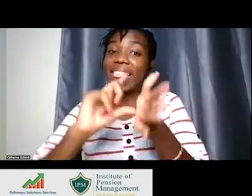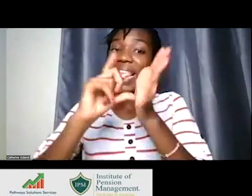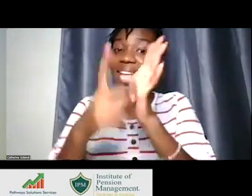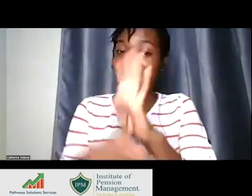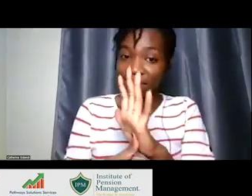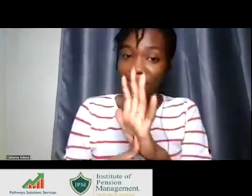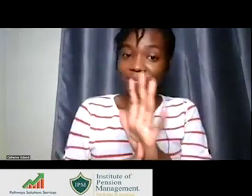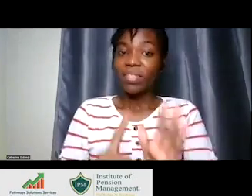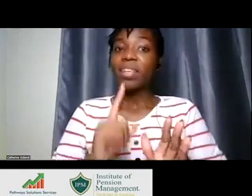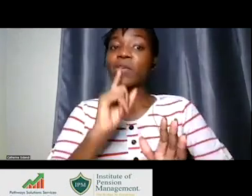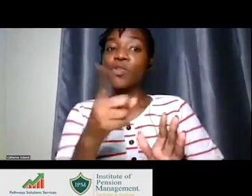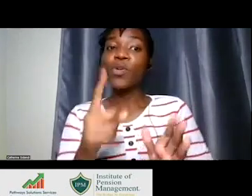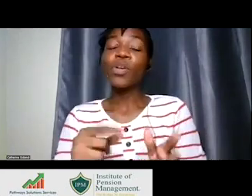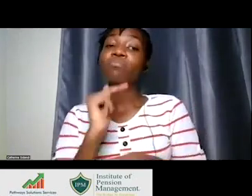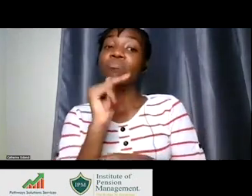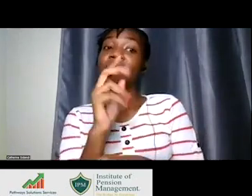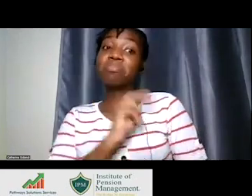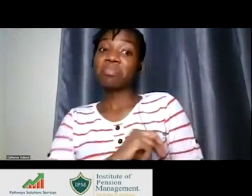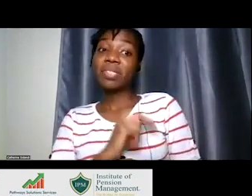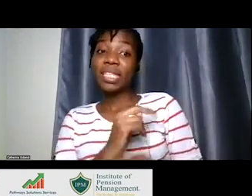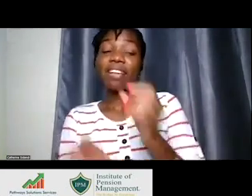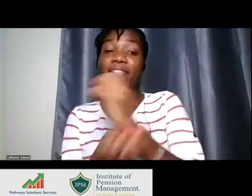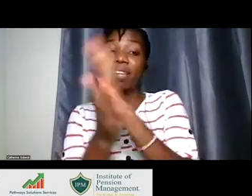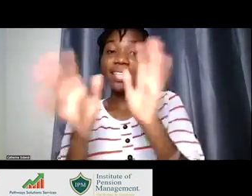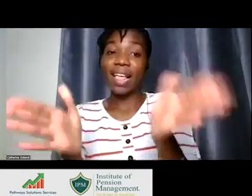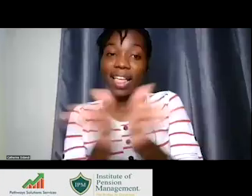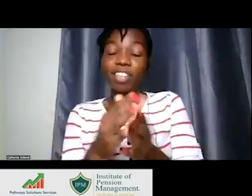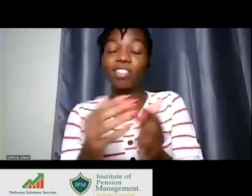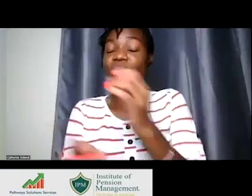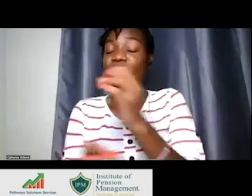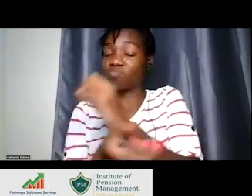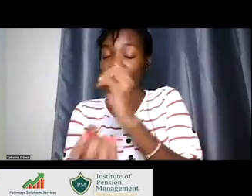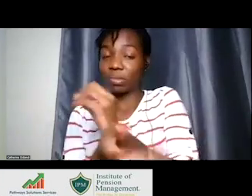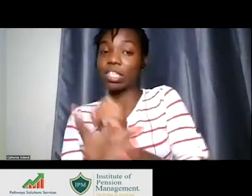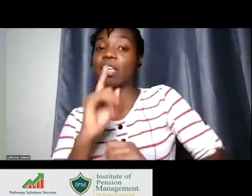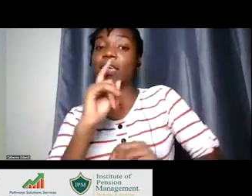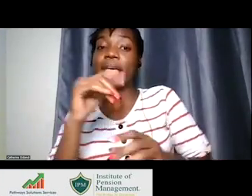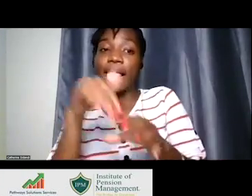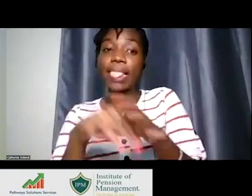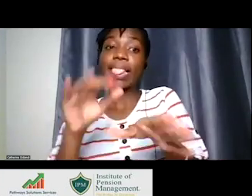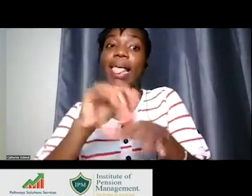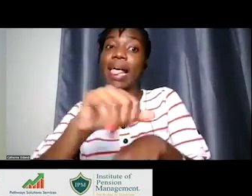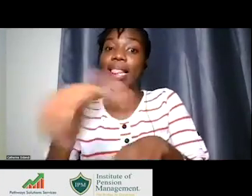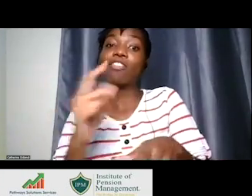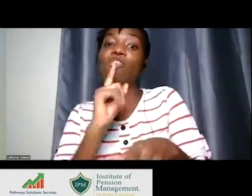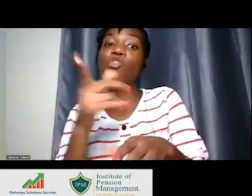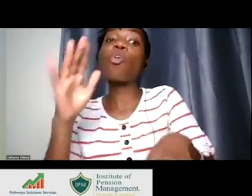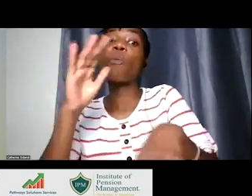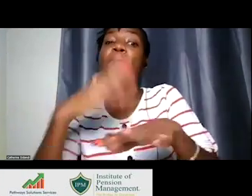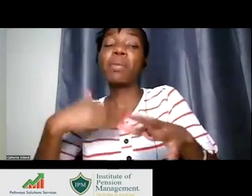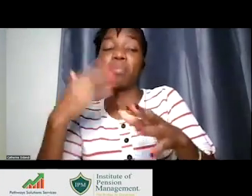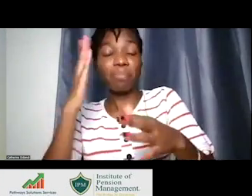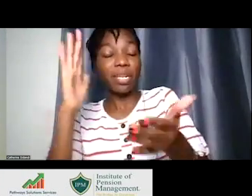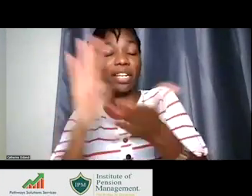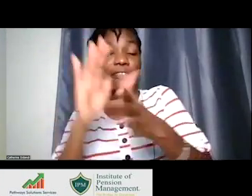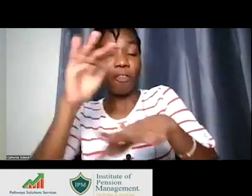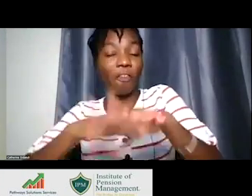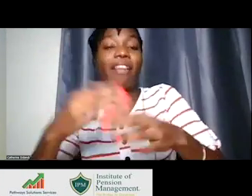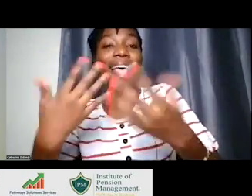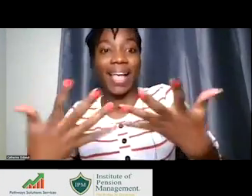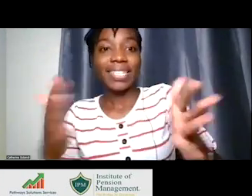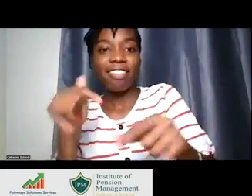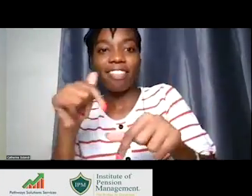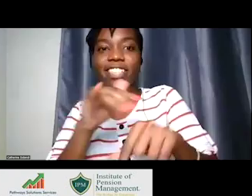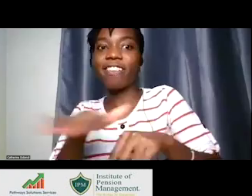HRM advisor and consultant, among others. So I guess we are in good hands this evening. And